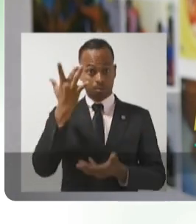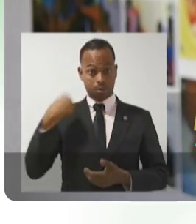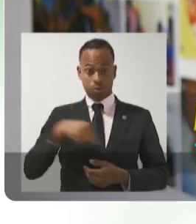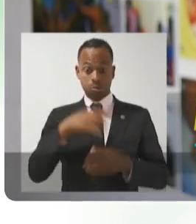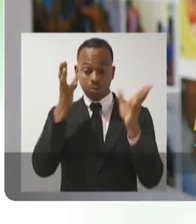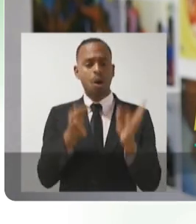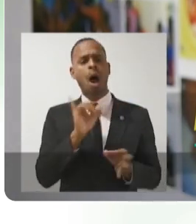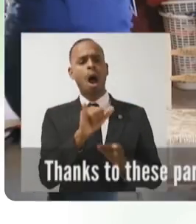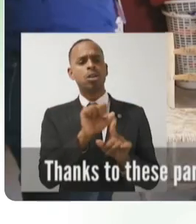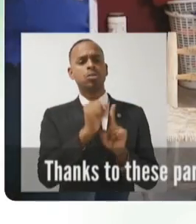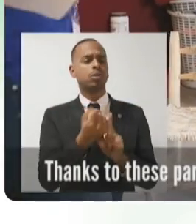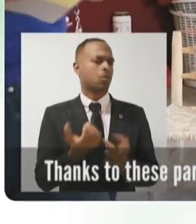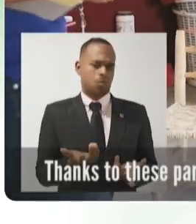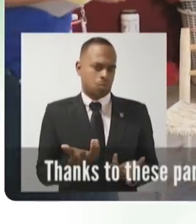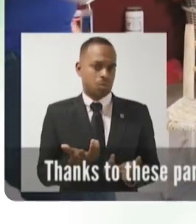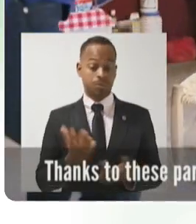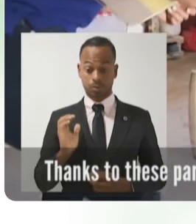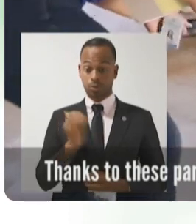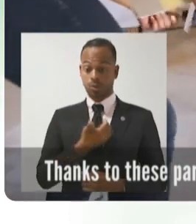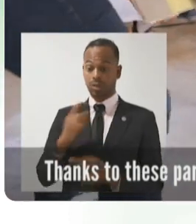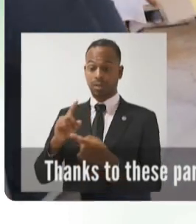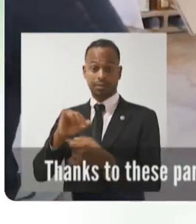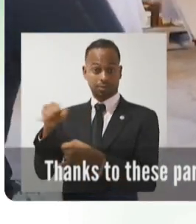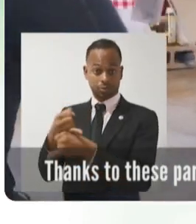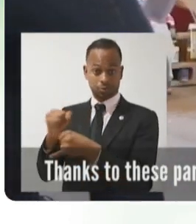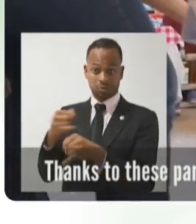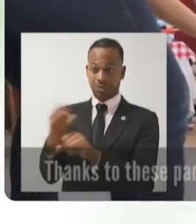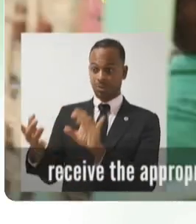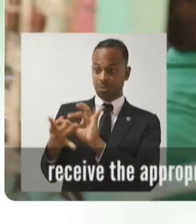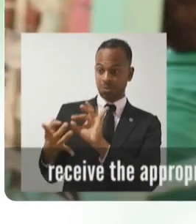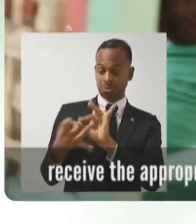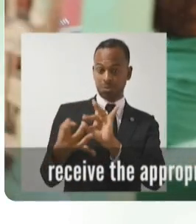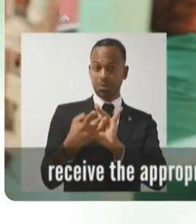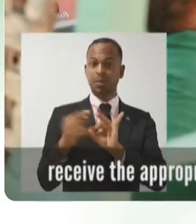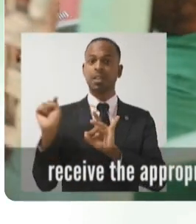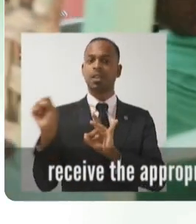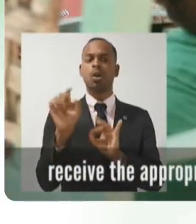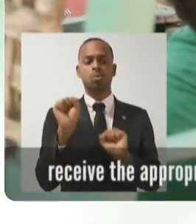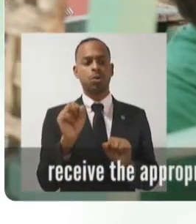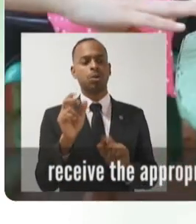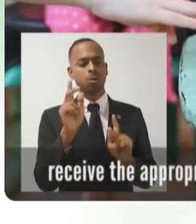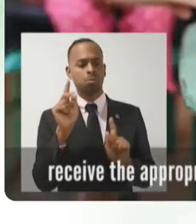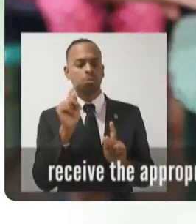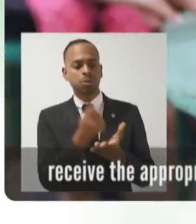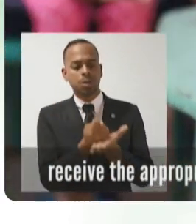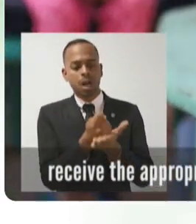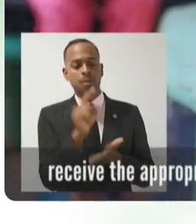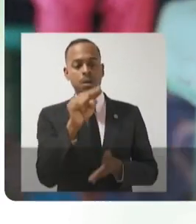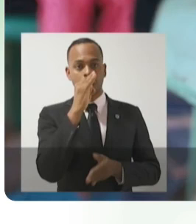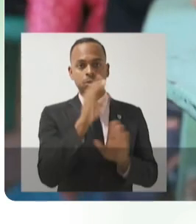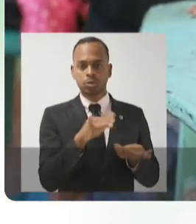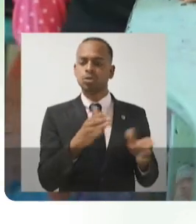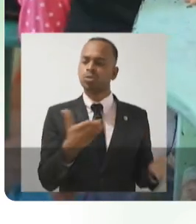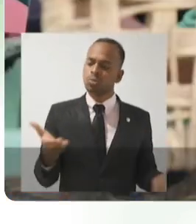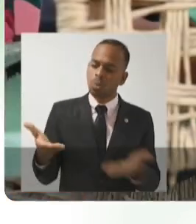damos diagnóstico ni hacemos terapia. Gracias a nuestras instituciones socias podemos hacer el referimiento terapéutico a los